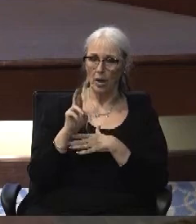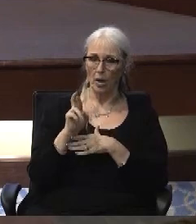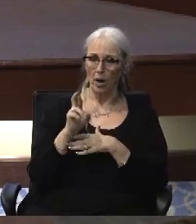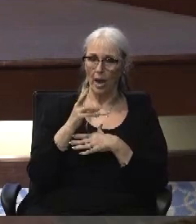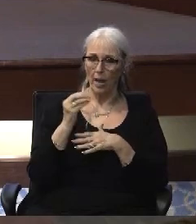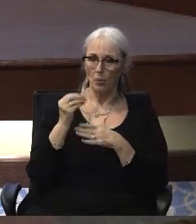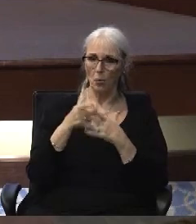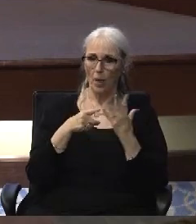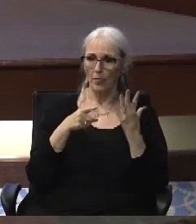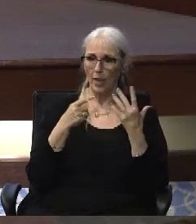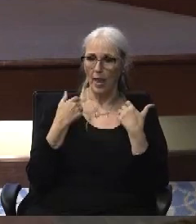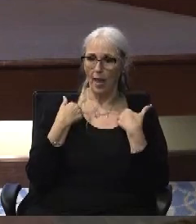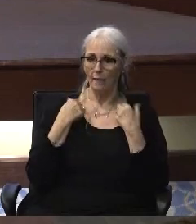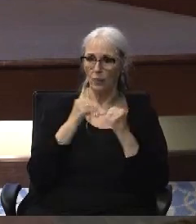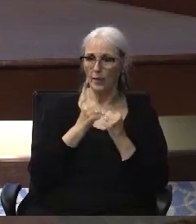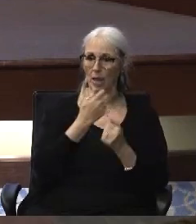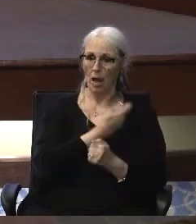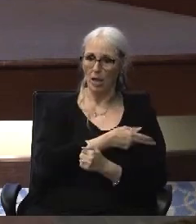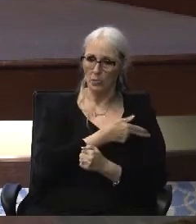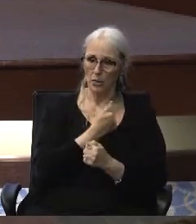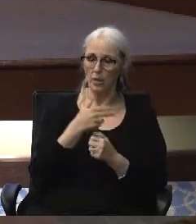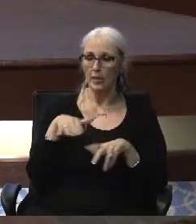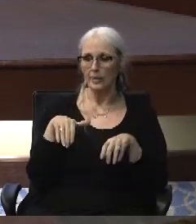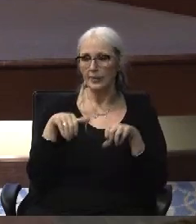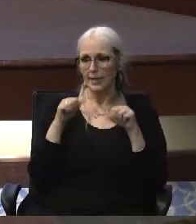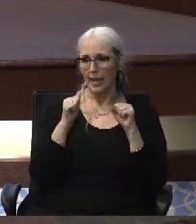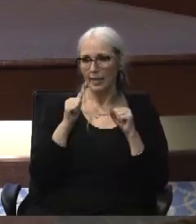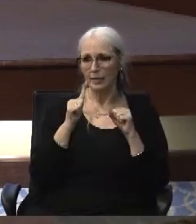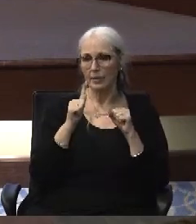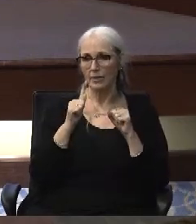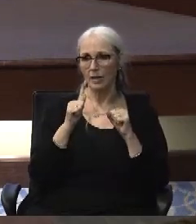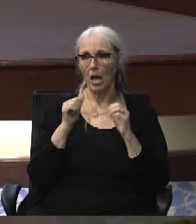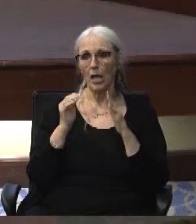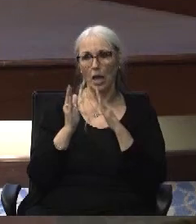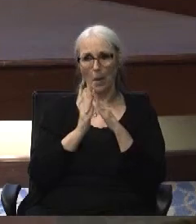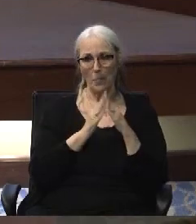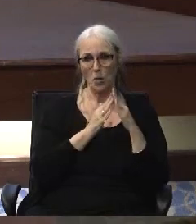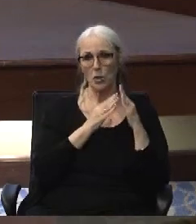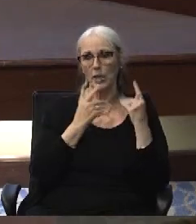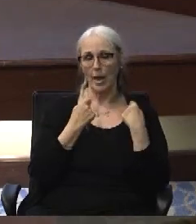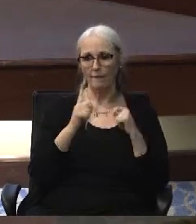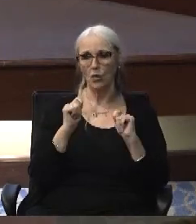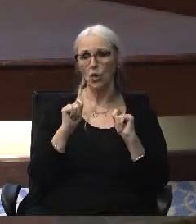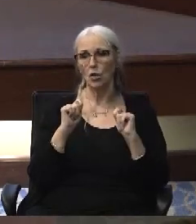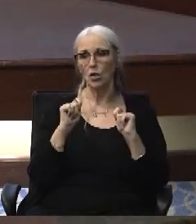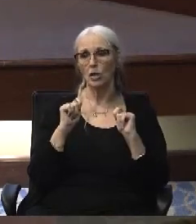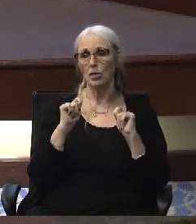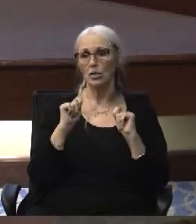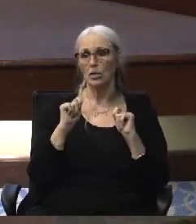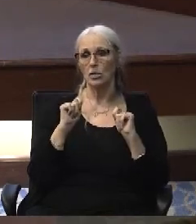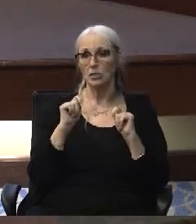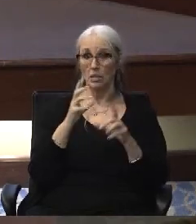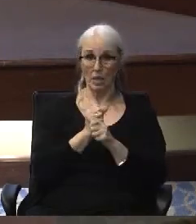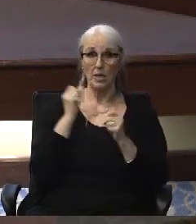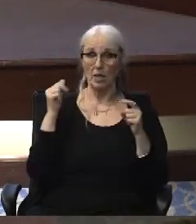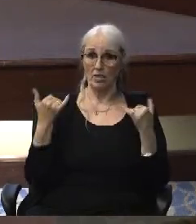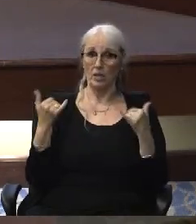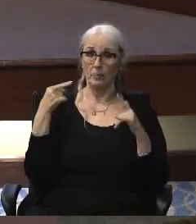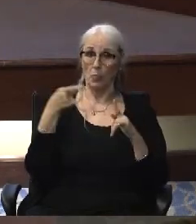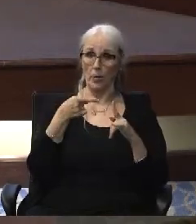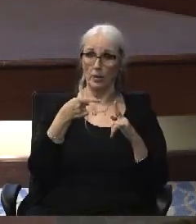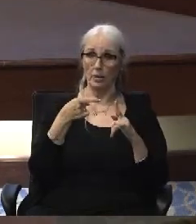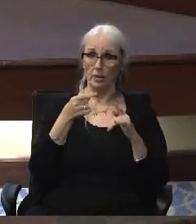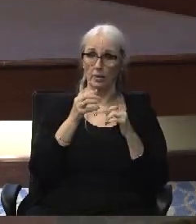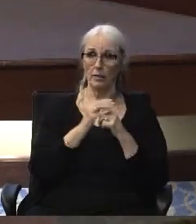provides, and the hospitals. I mean, it really has taken a community effort to even get to this point. And